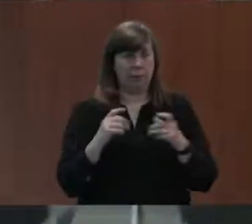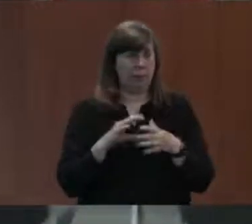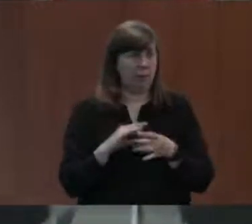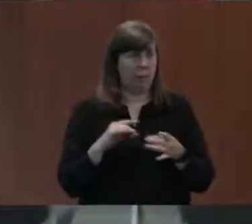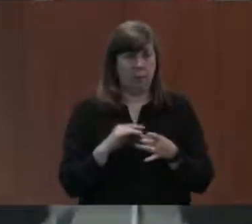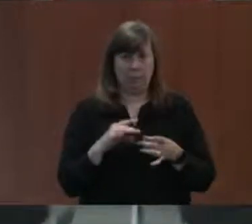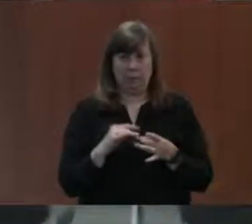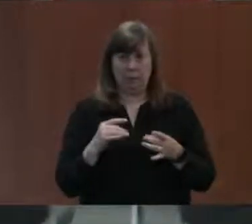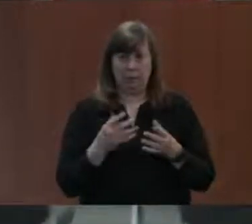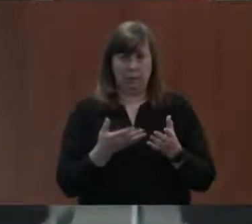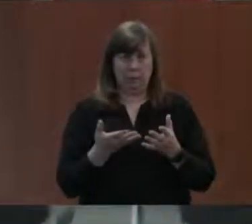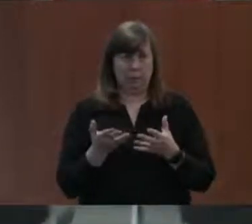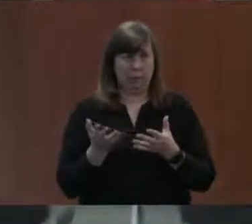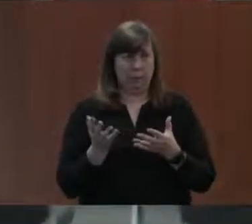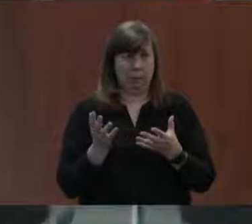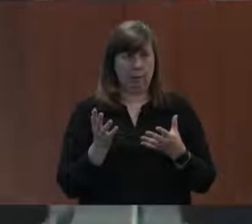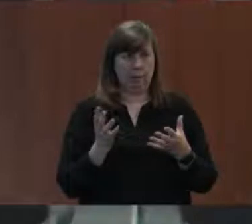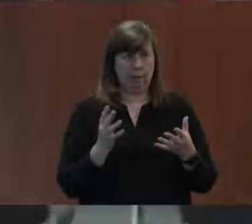comments?